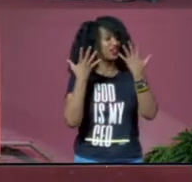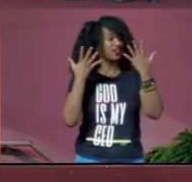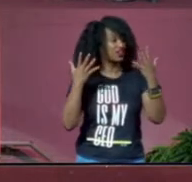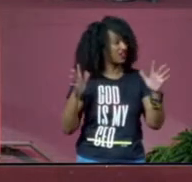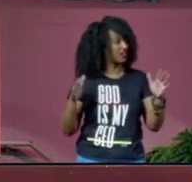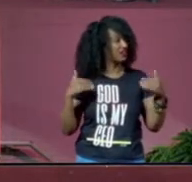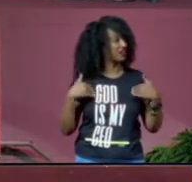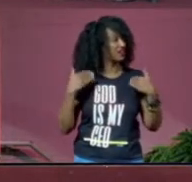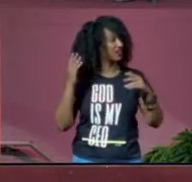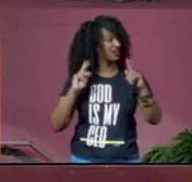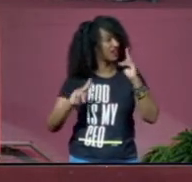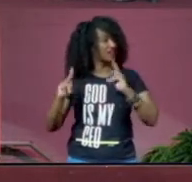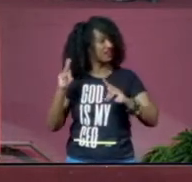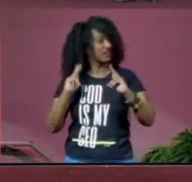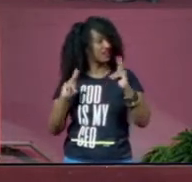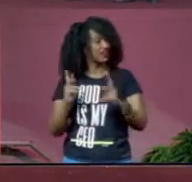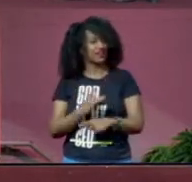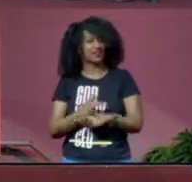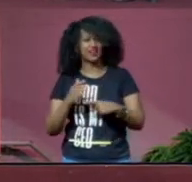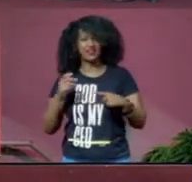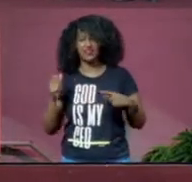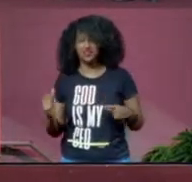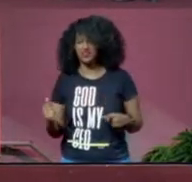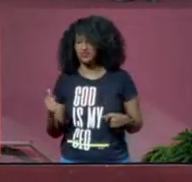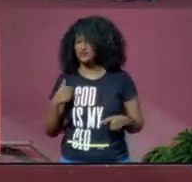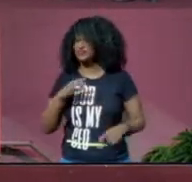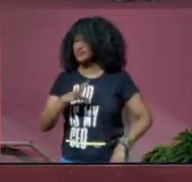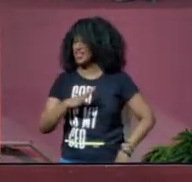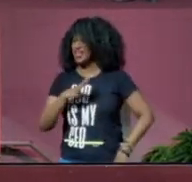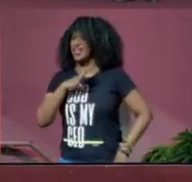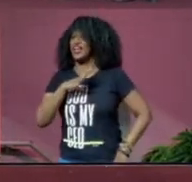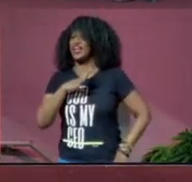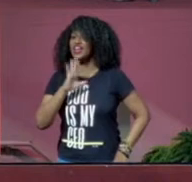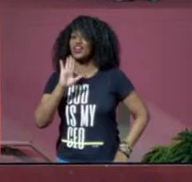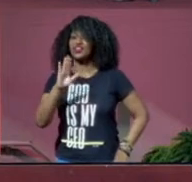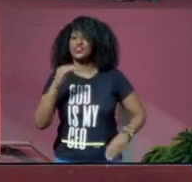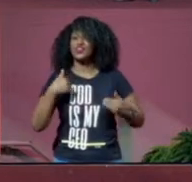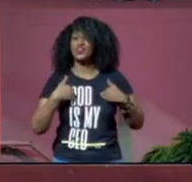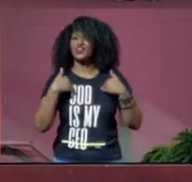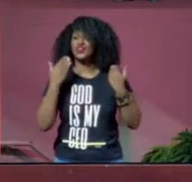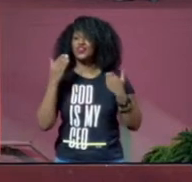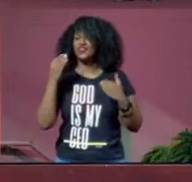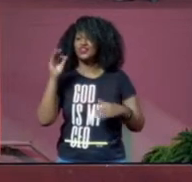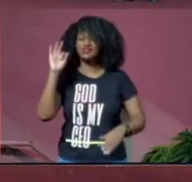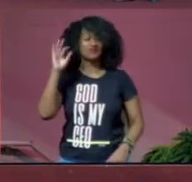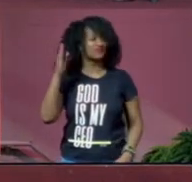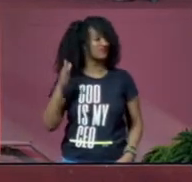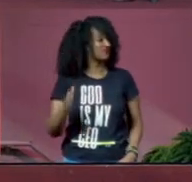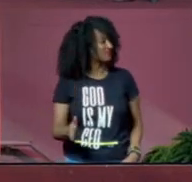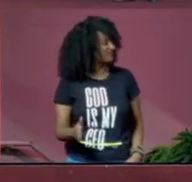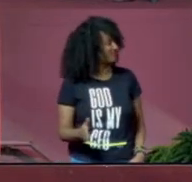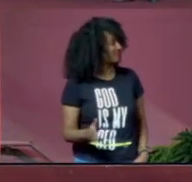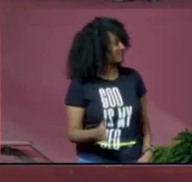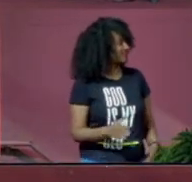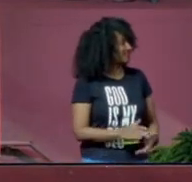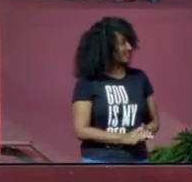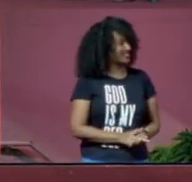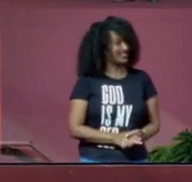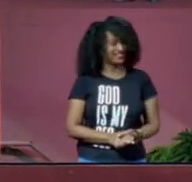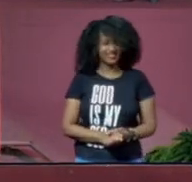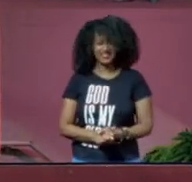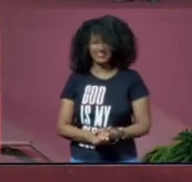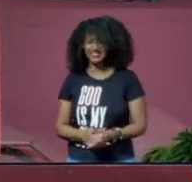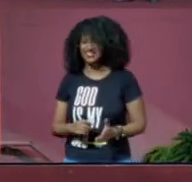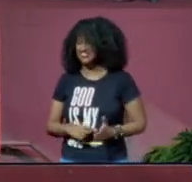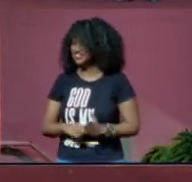amazing. Just off the chain. I'm proud to be your youth pastor. Y'all just make me proud to be your youth pastor. Y'all have just